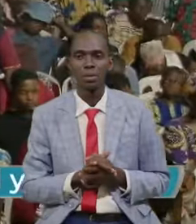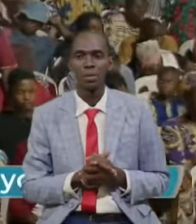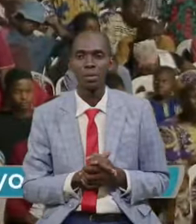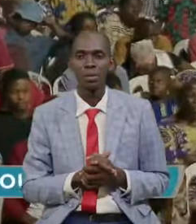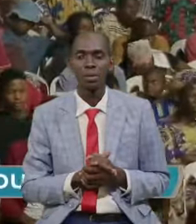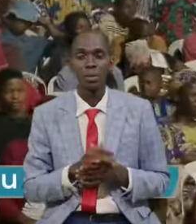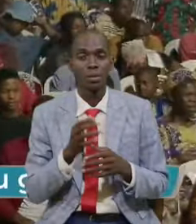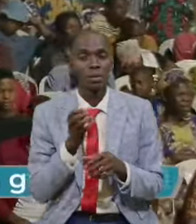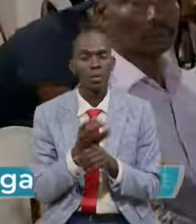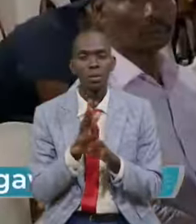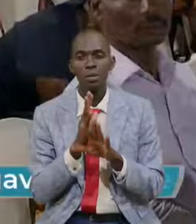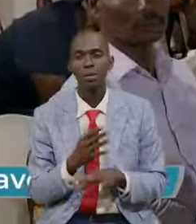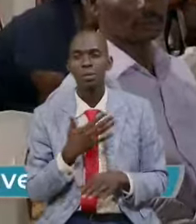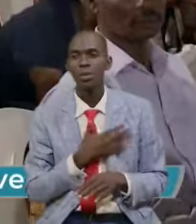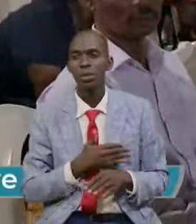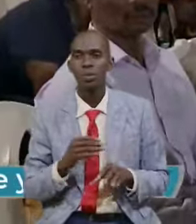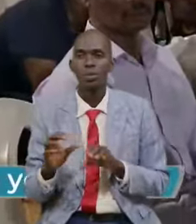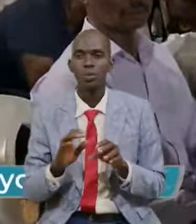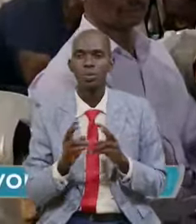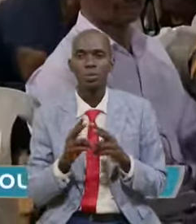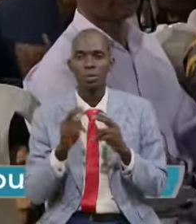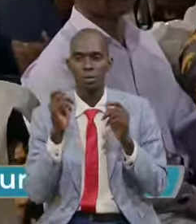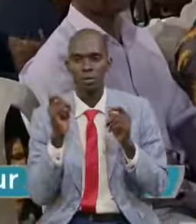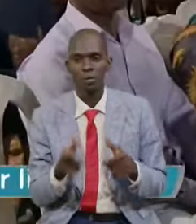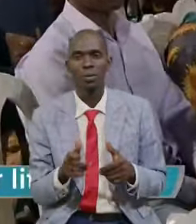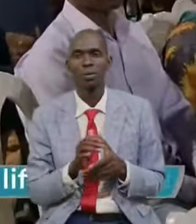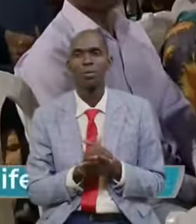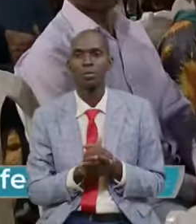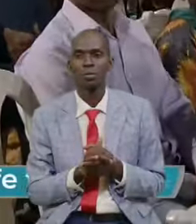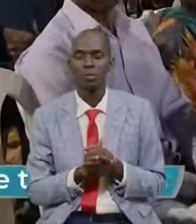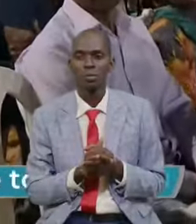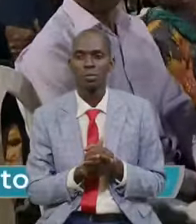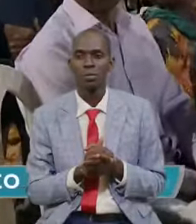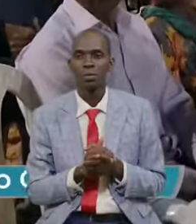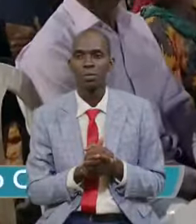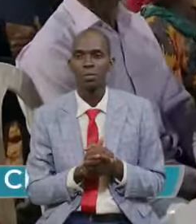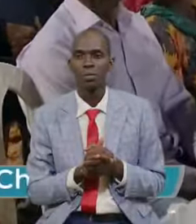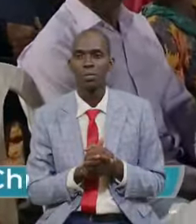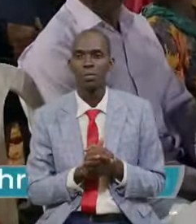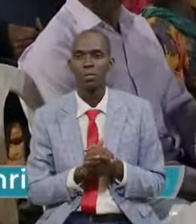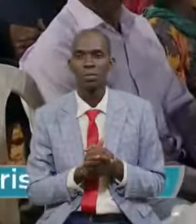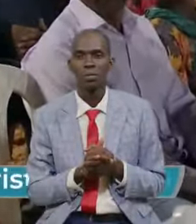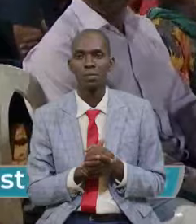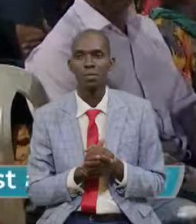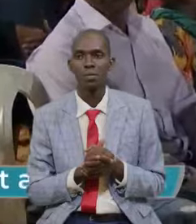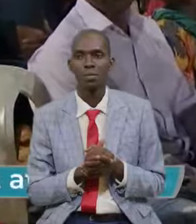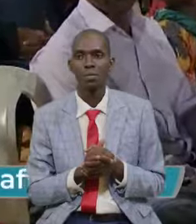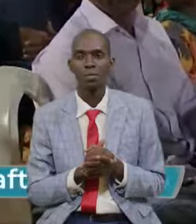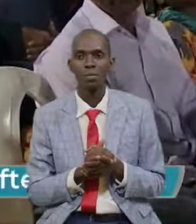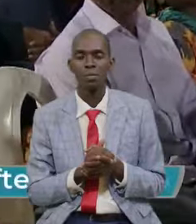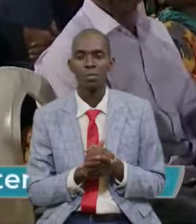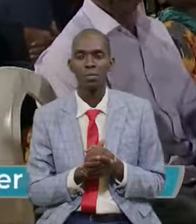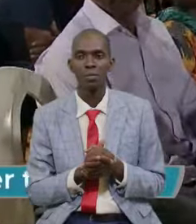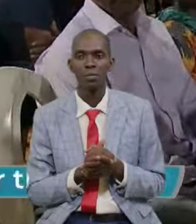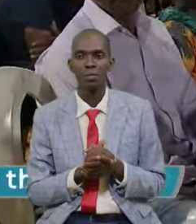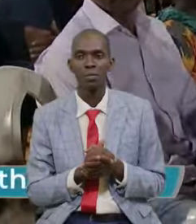Counselors, let's move fast. If you are finished in your area, please just wave the flag to me so I can see you there and